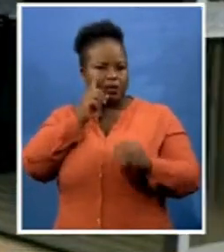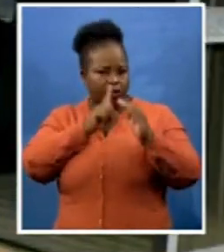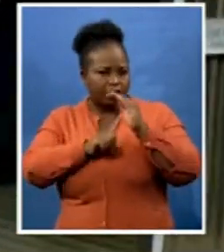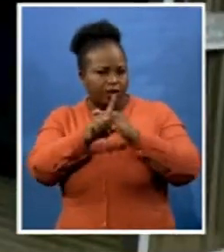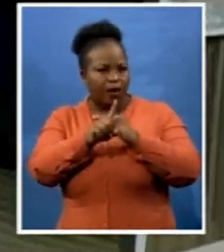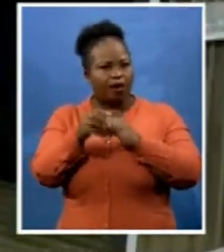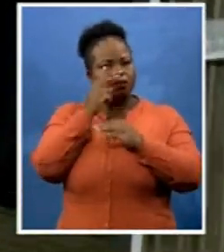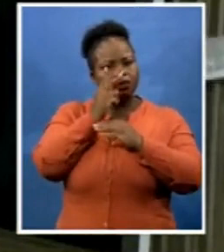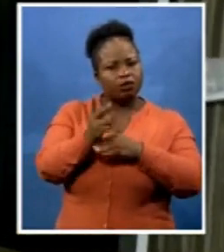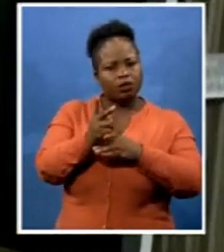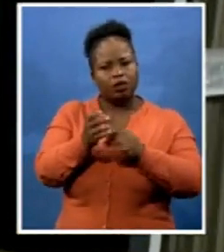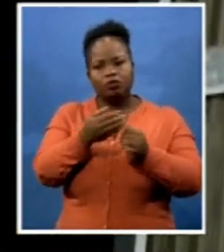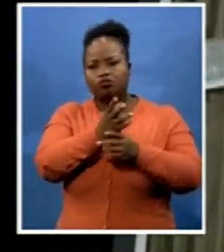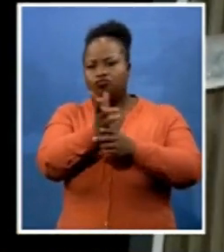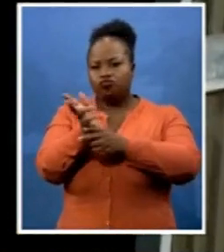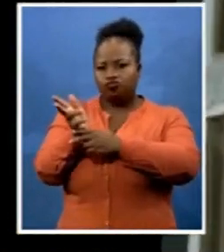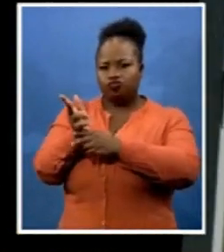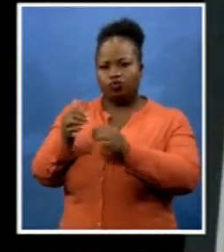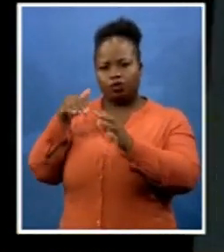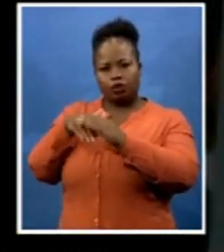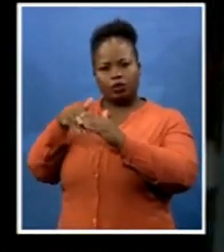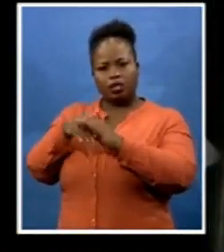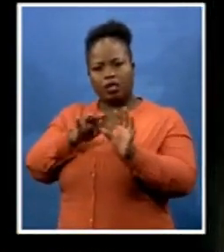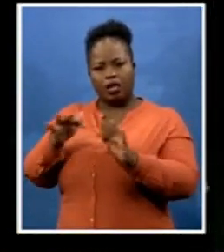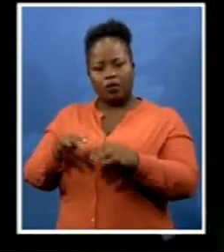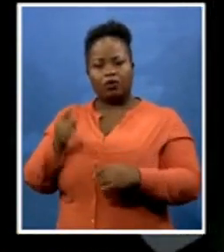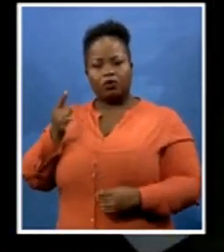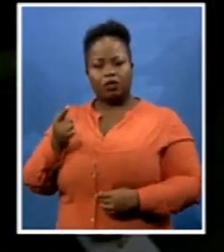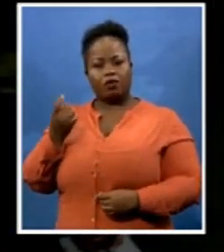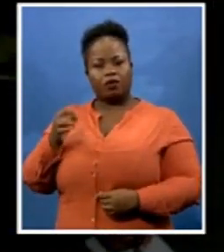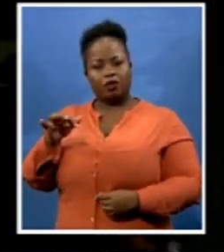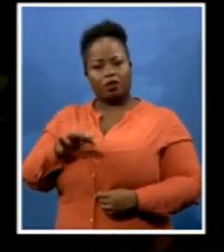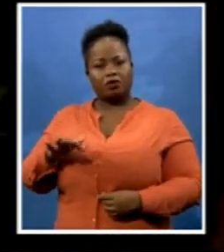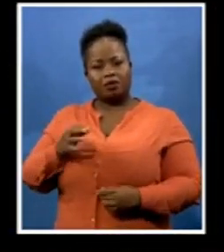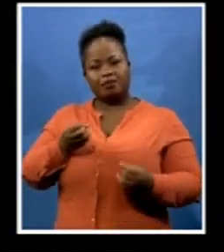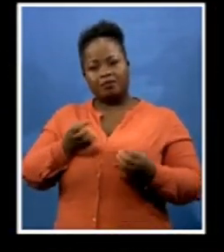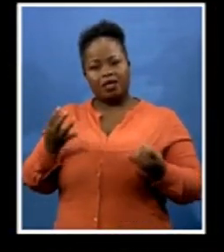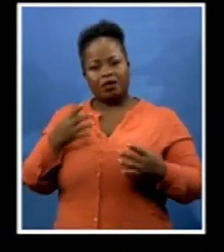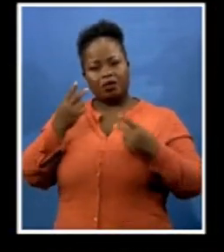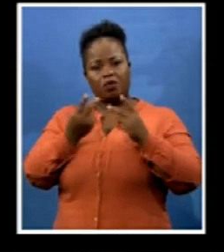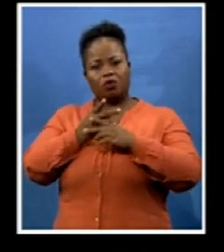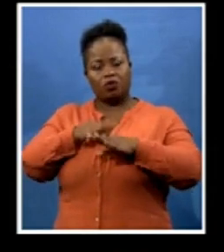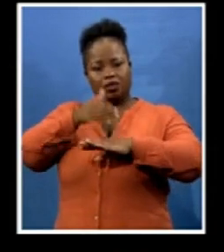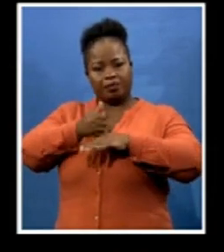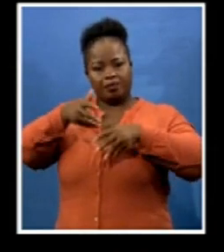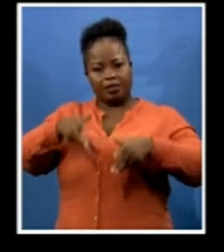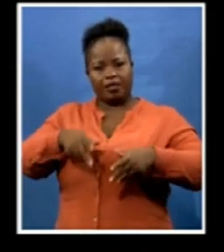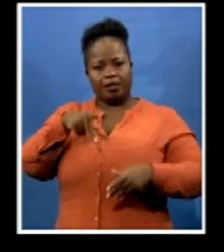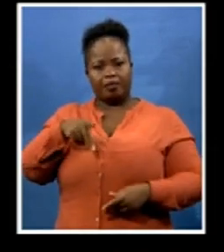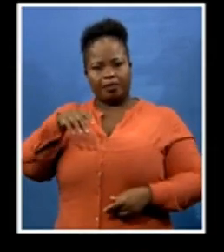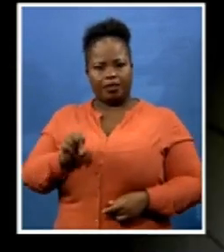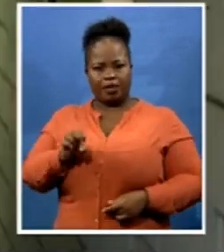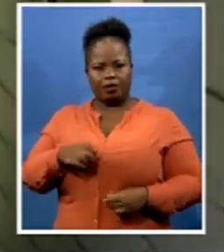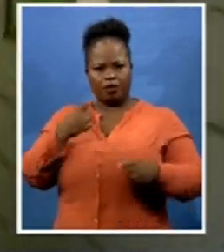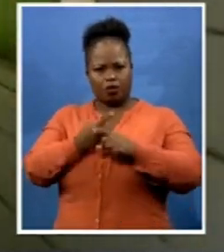look inside. So this is one of the field hospitals, one of many field hospitals that have been set up here in PE, that will obviously house patients that are positive